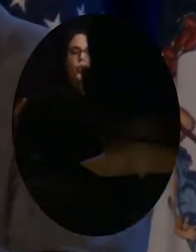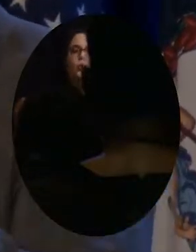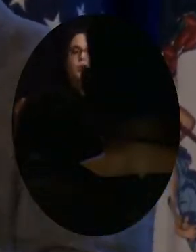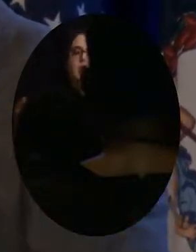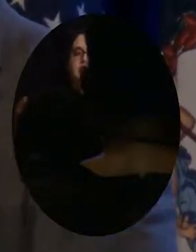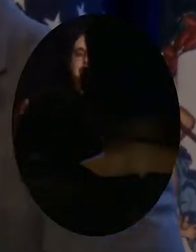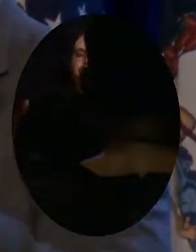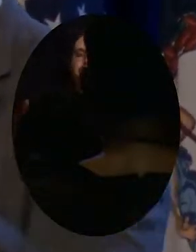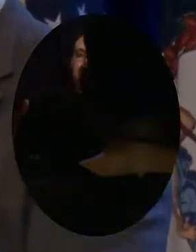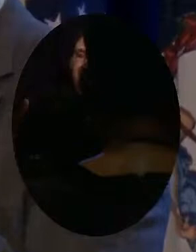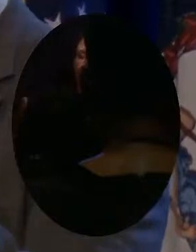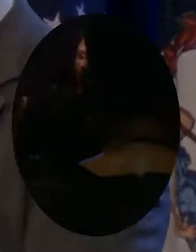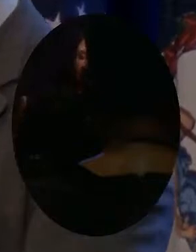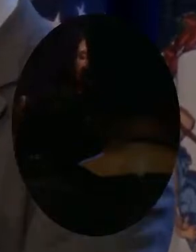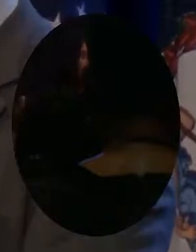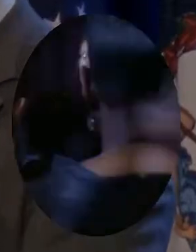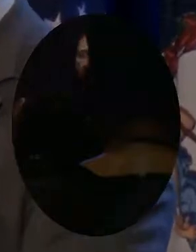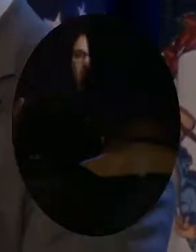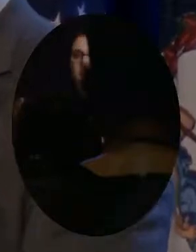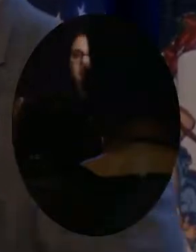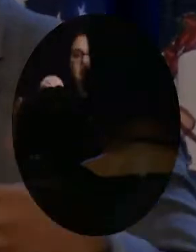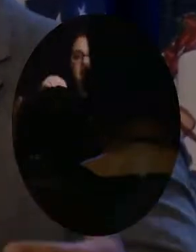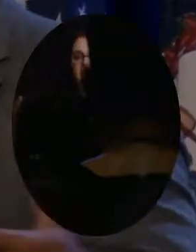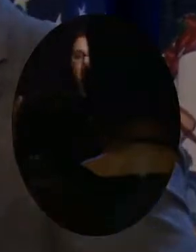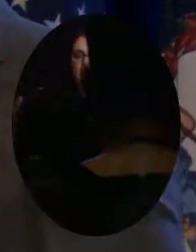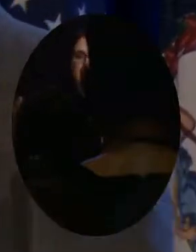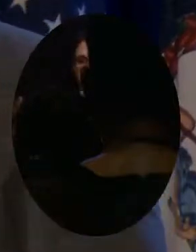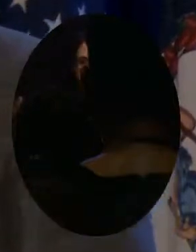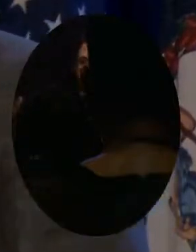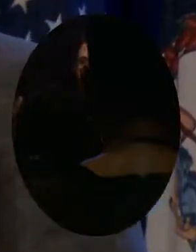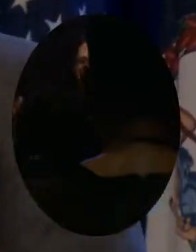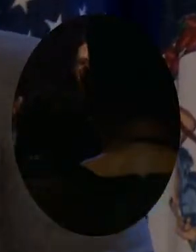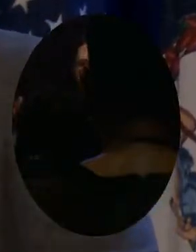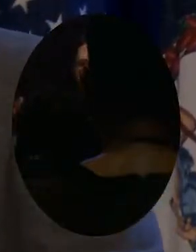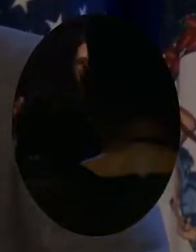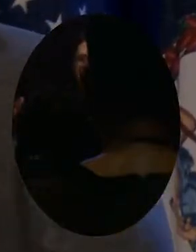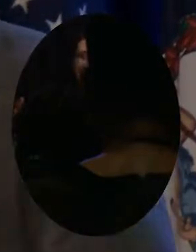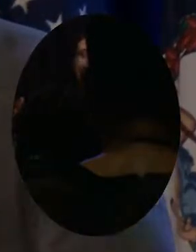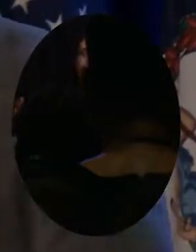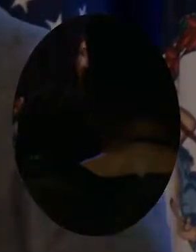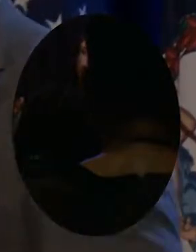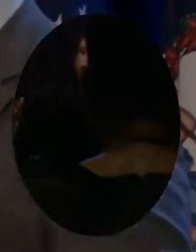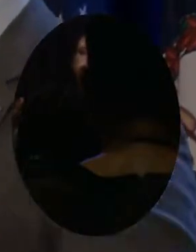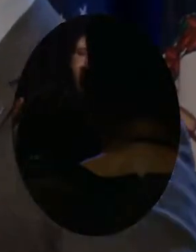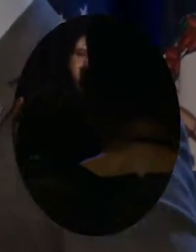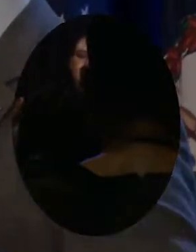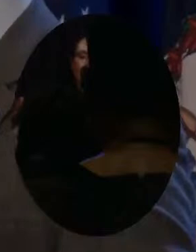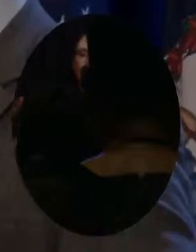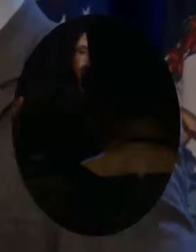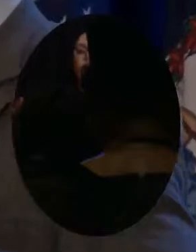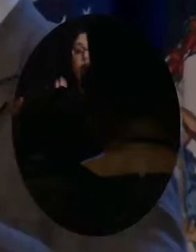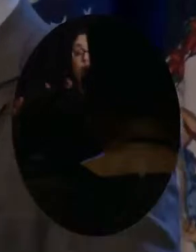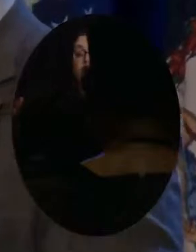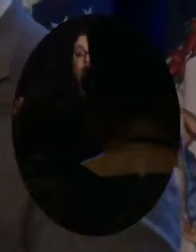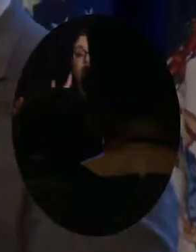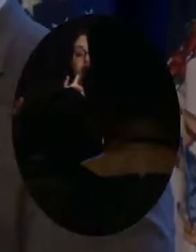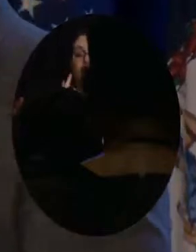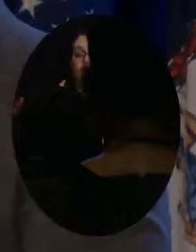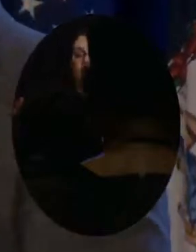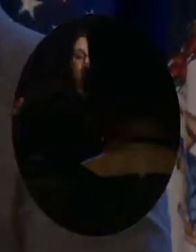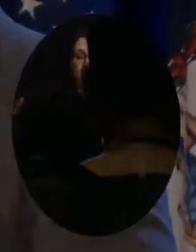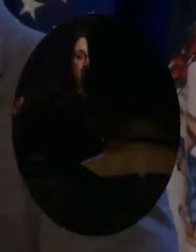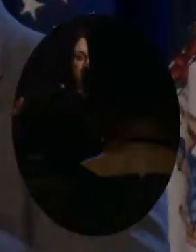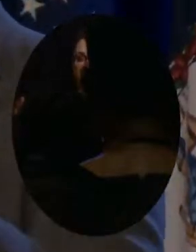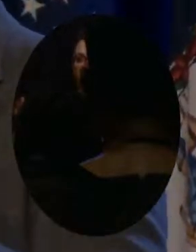to make a mark in this season. So God, we ask that you would cover us this day. We ask that your spirit would fill us.